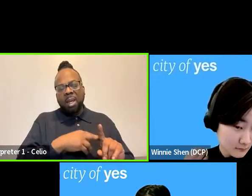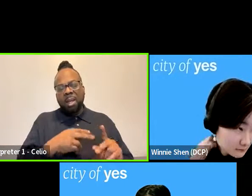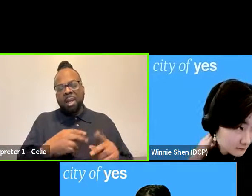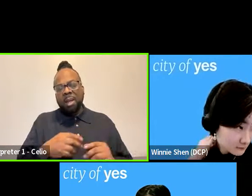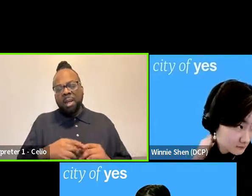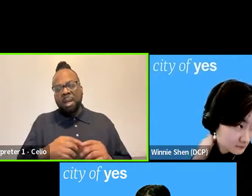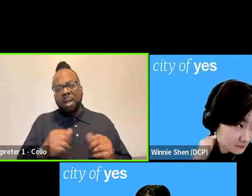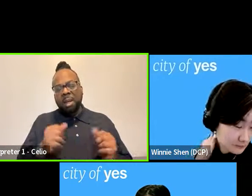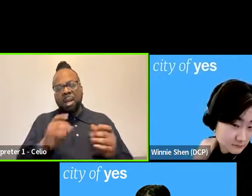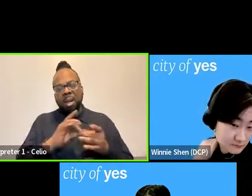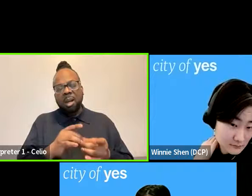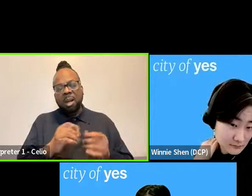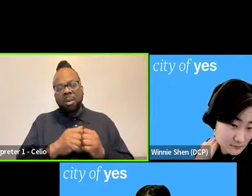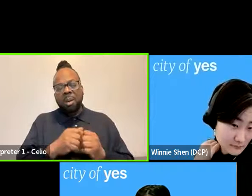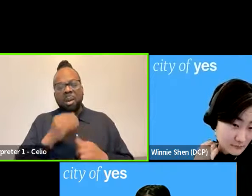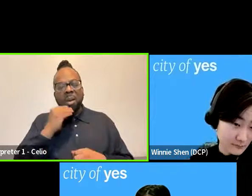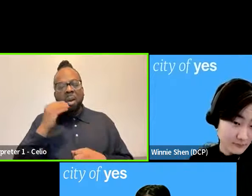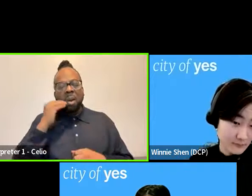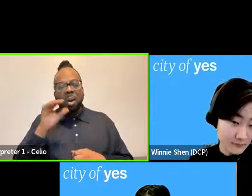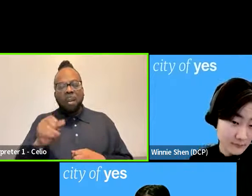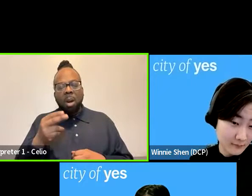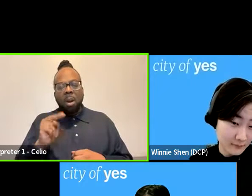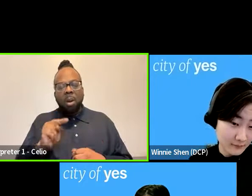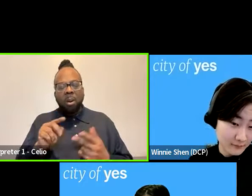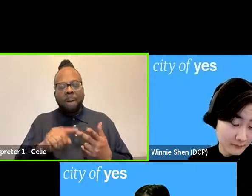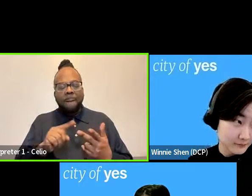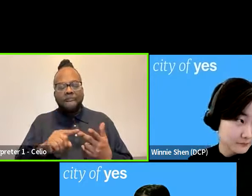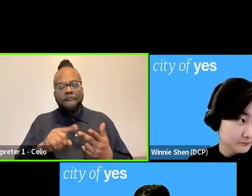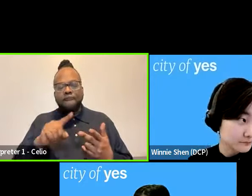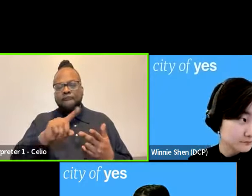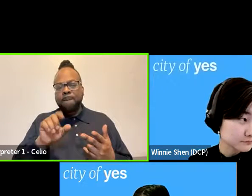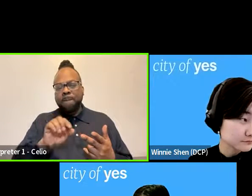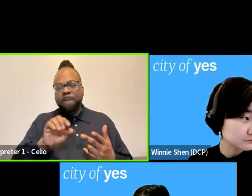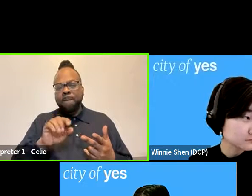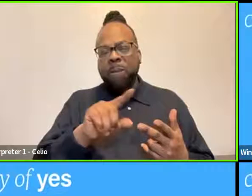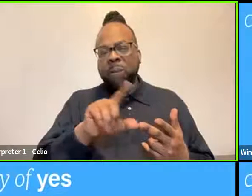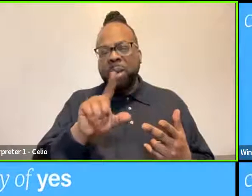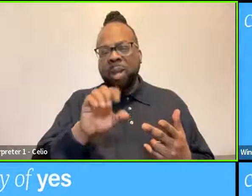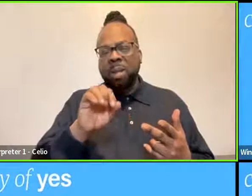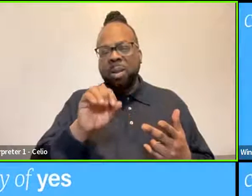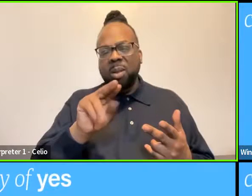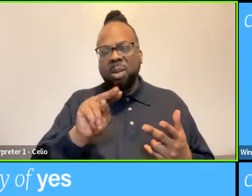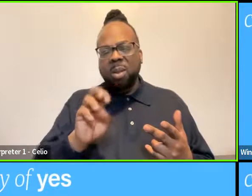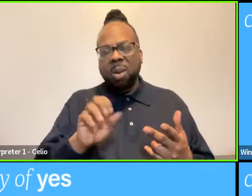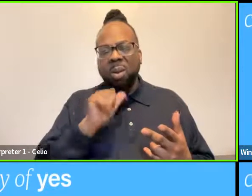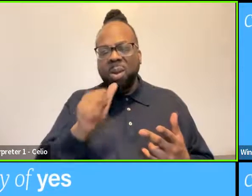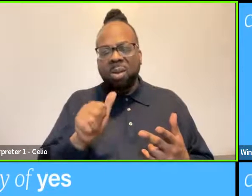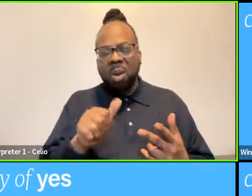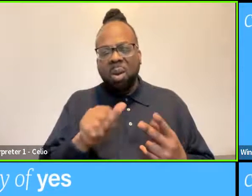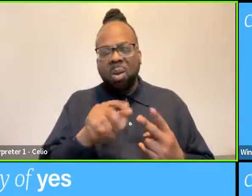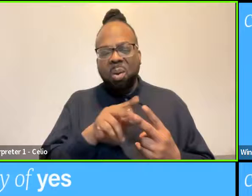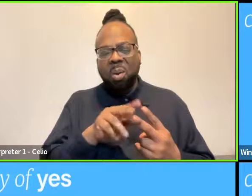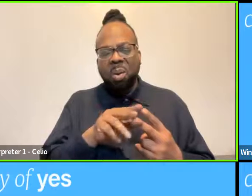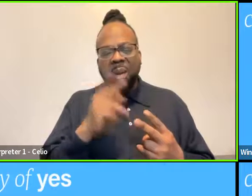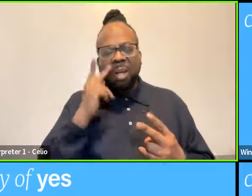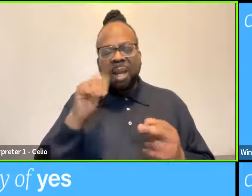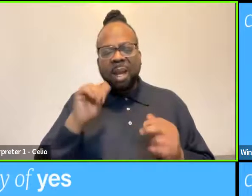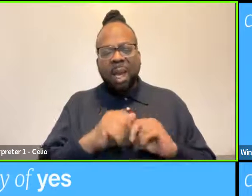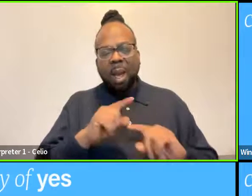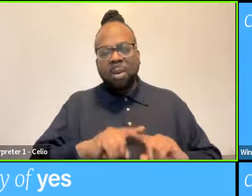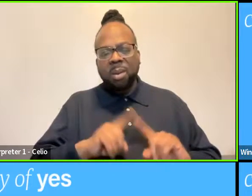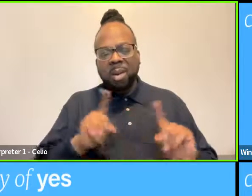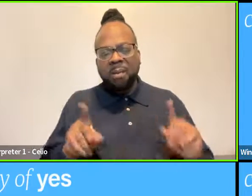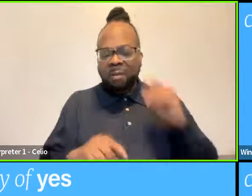home ownership. Zoning actually is not legally able to distinguish between those two things. And then